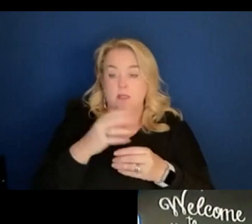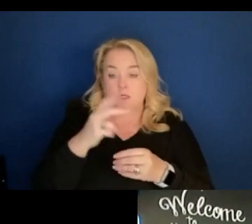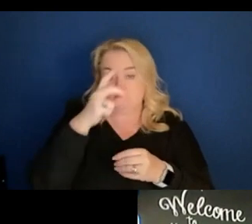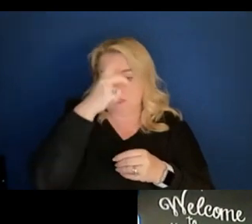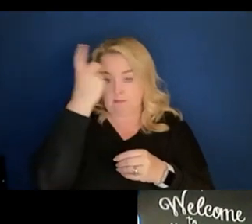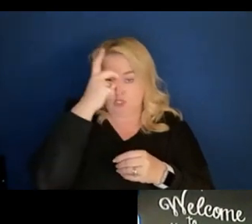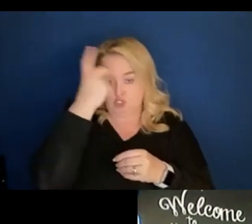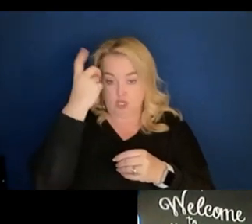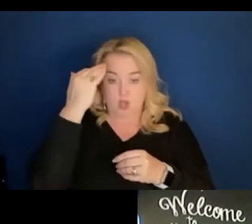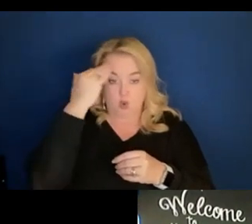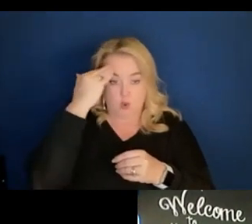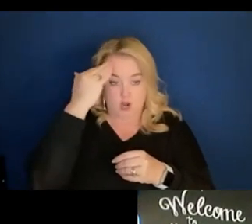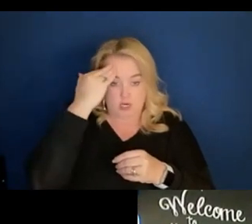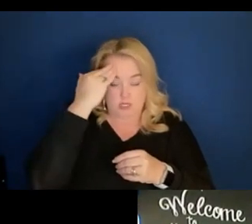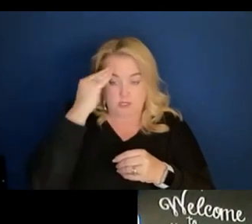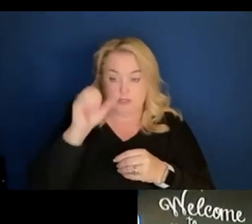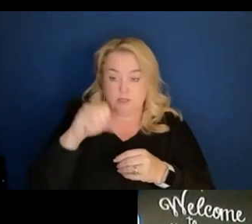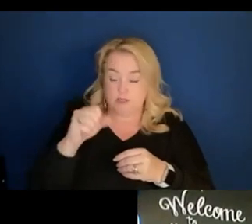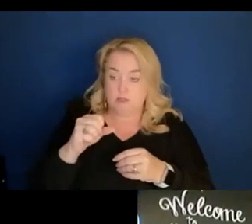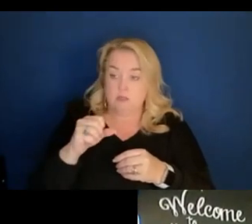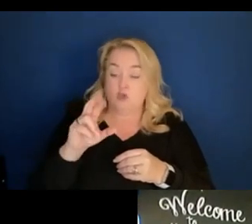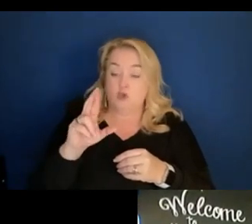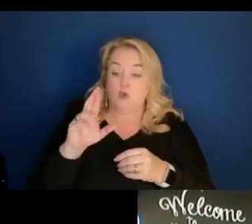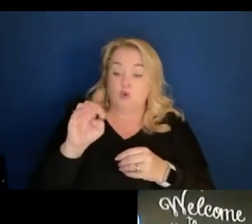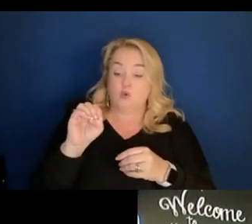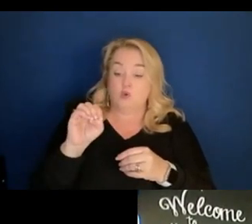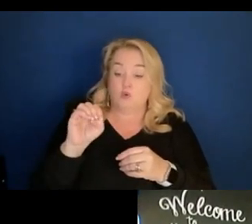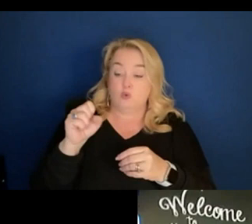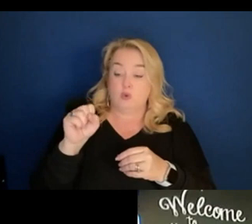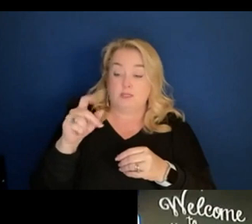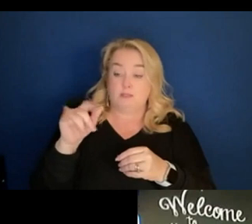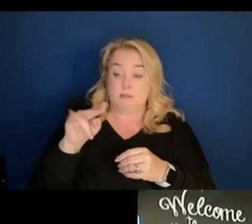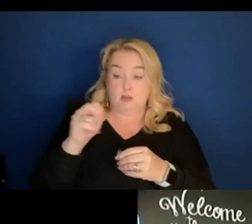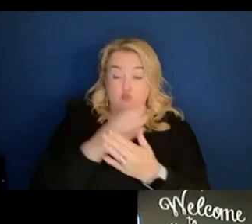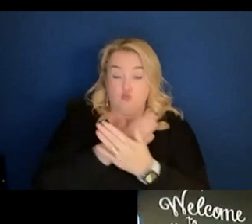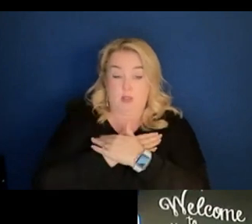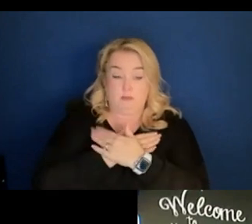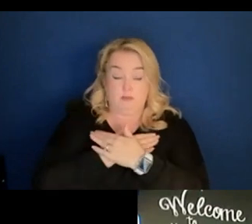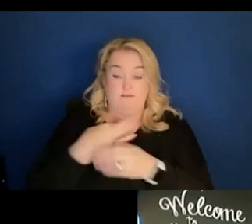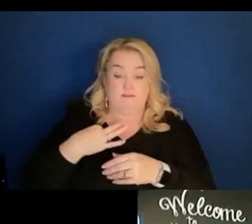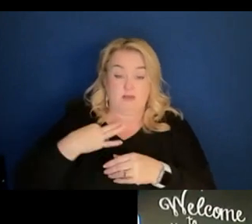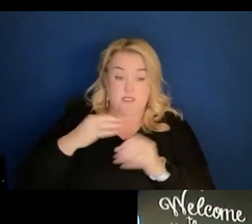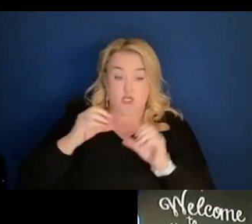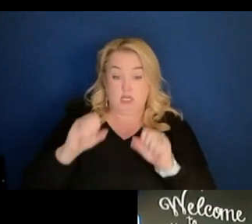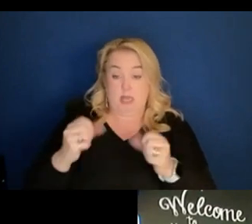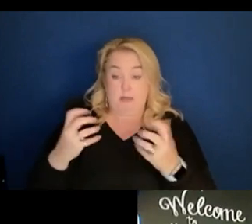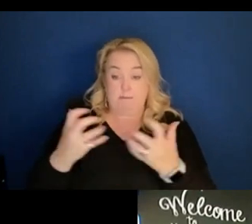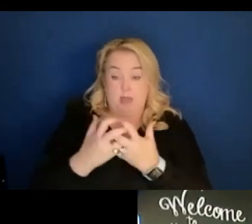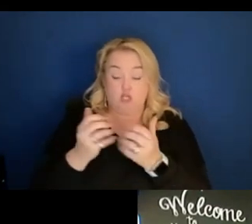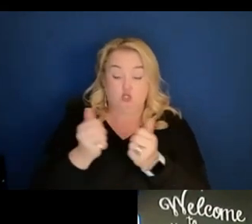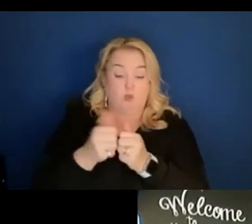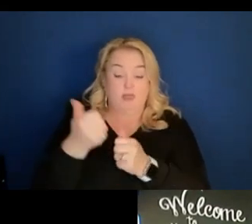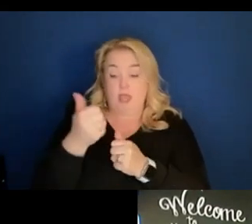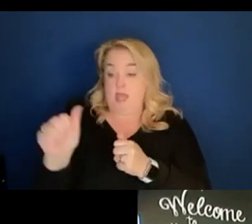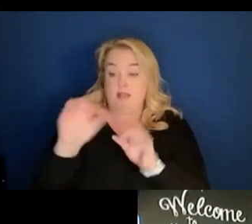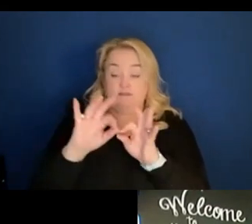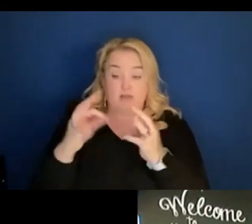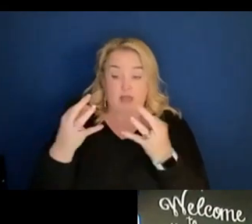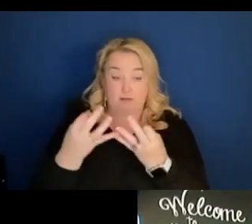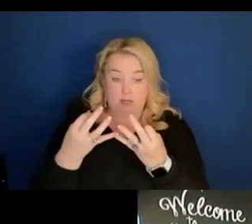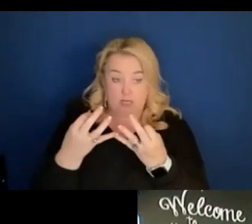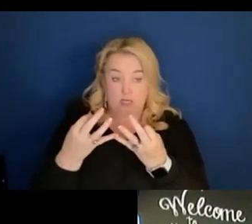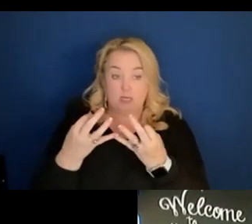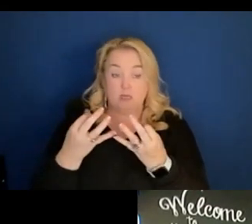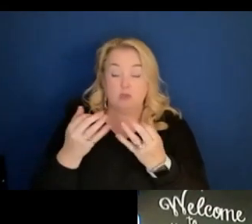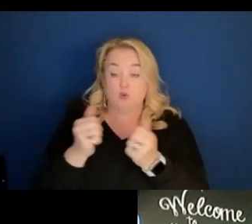dementia awareness, because although a respite volunteer can be matched with any family where there's a caregiver looking